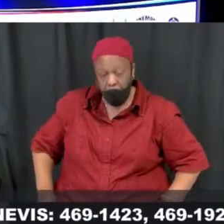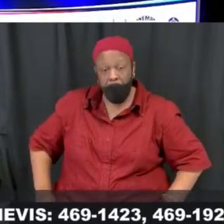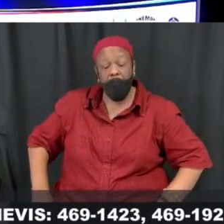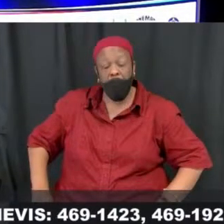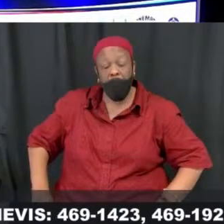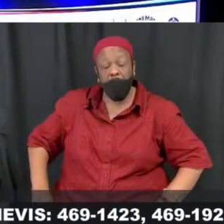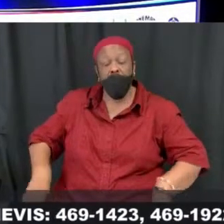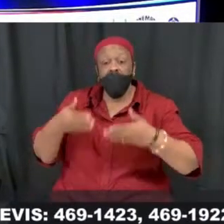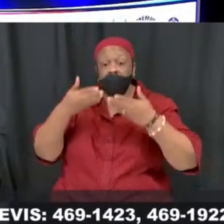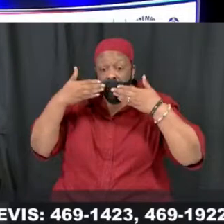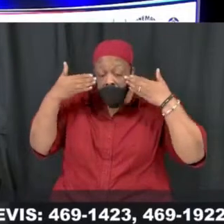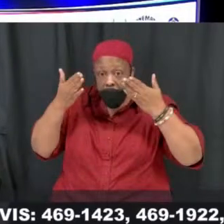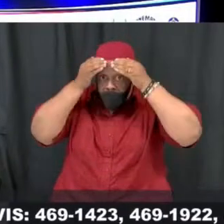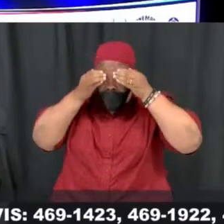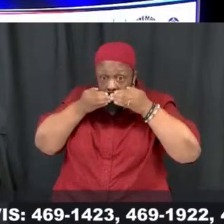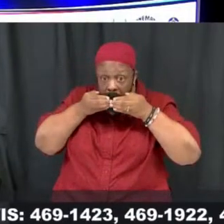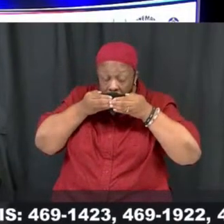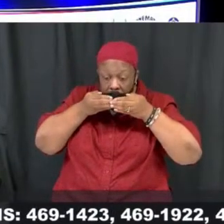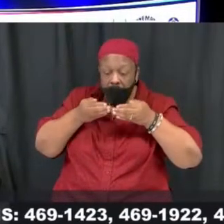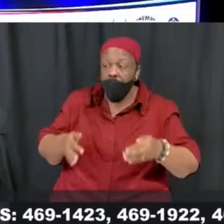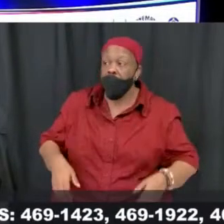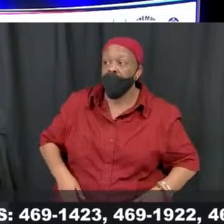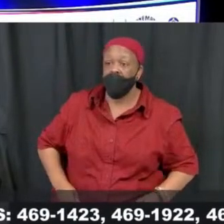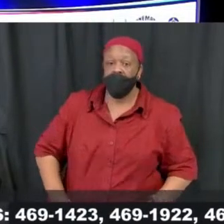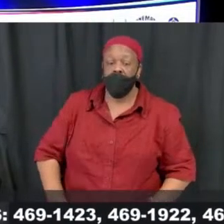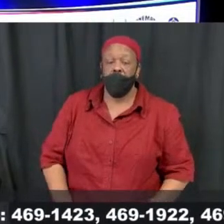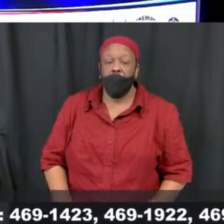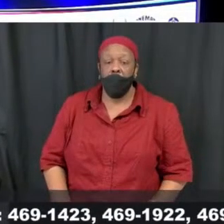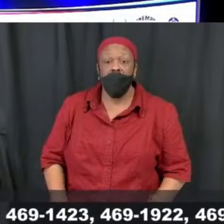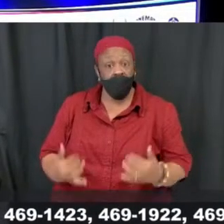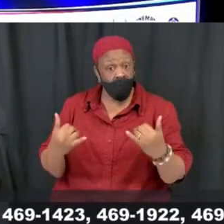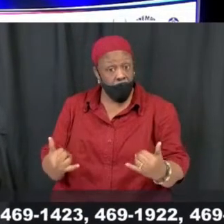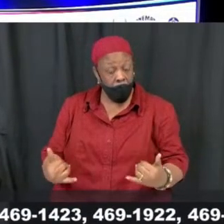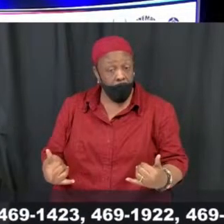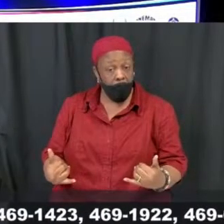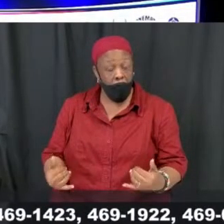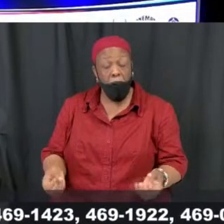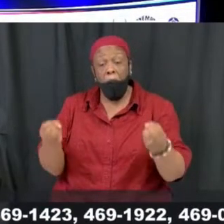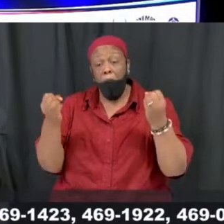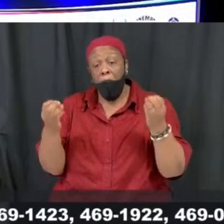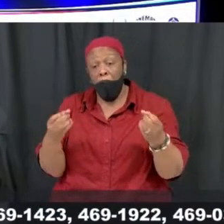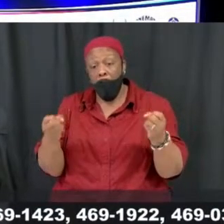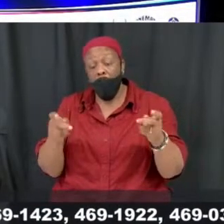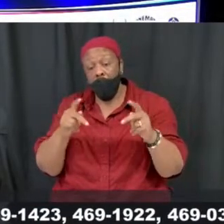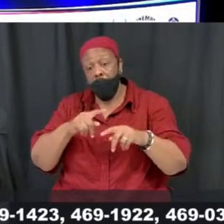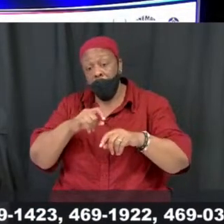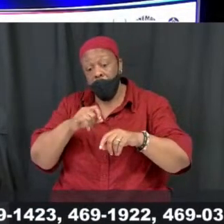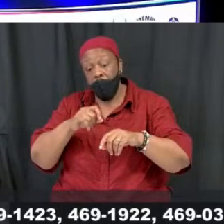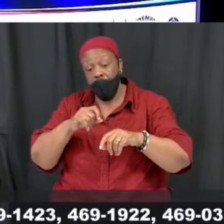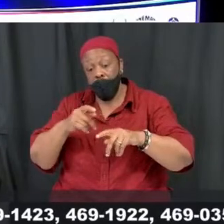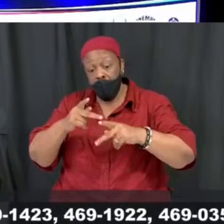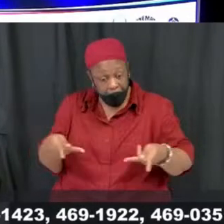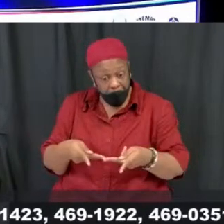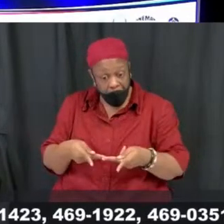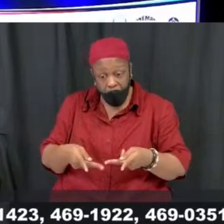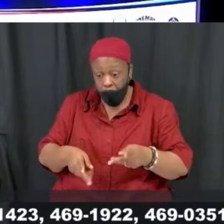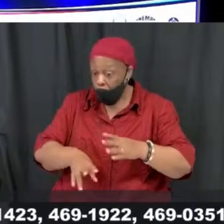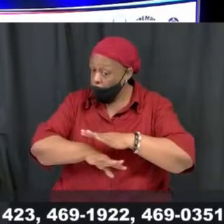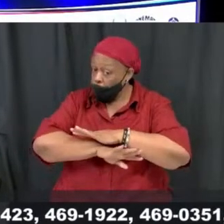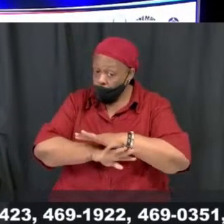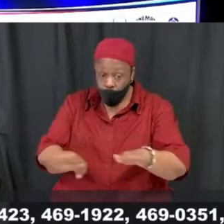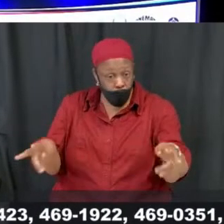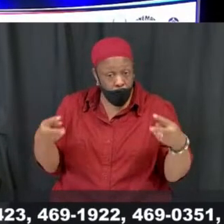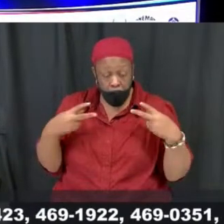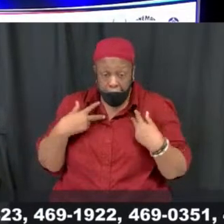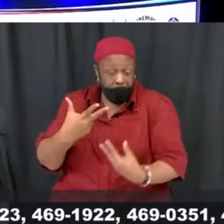the world right now is commodity. And to tell you that India, which is one